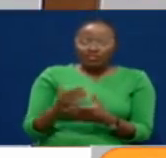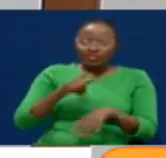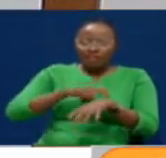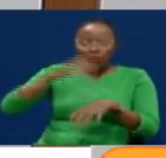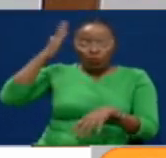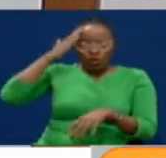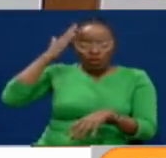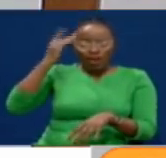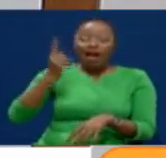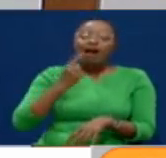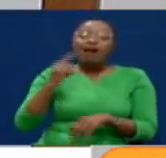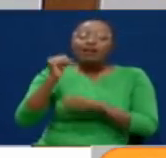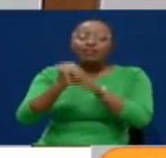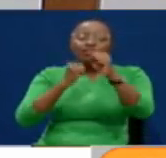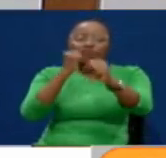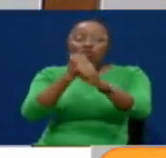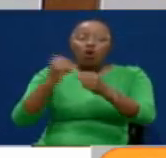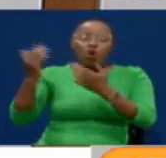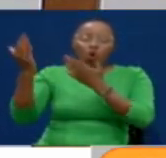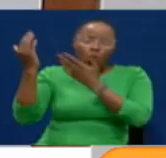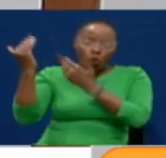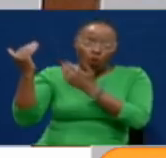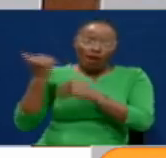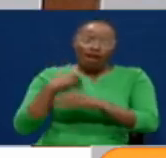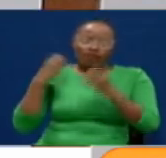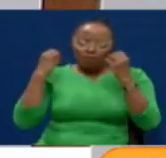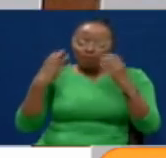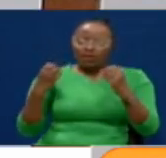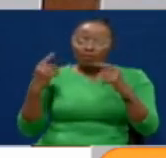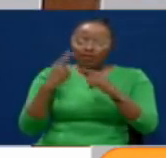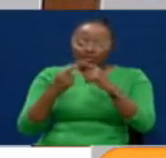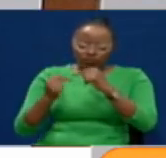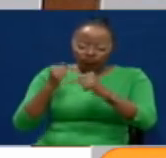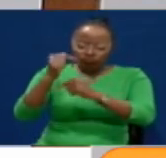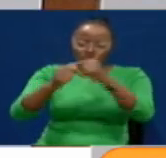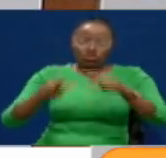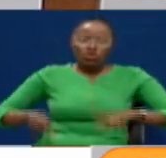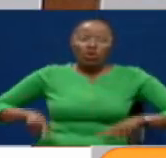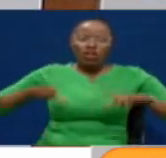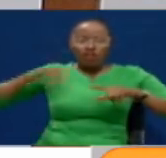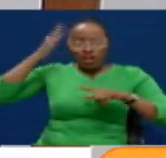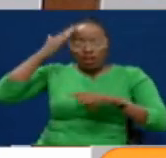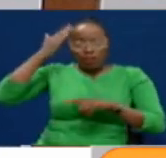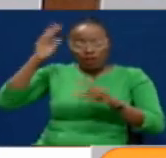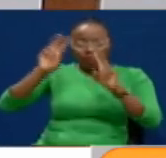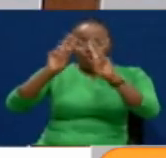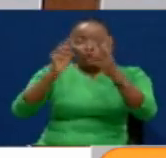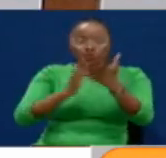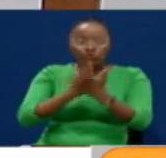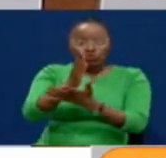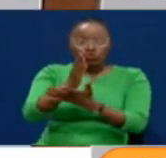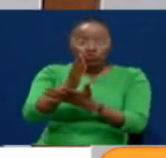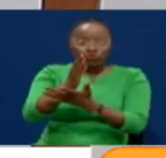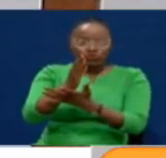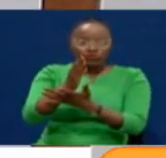remember 100 years and we hope he has many, many more years to go, it reminds me of the quote by,